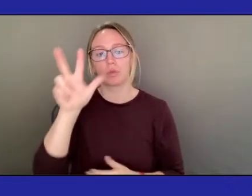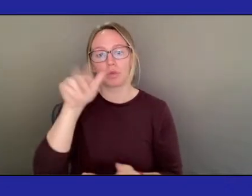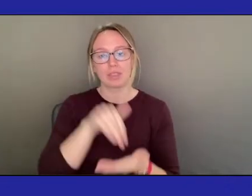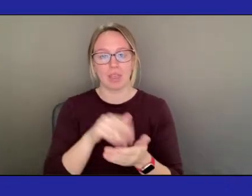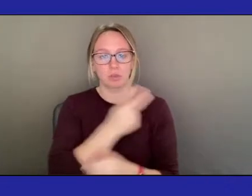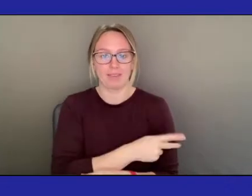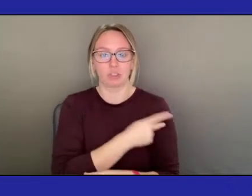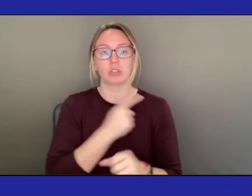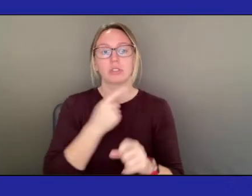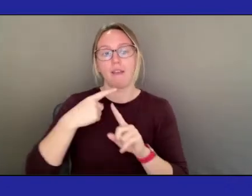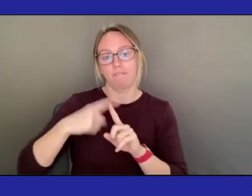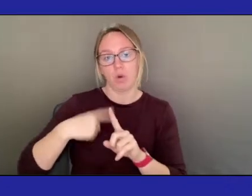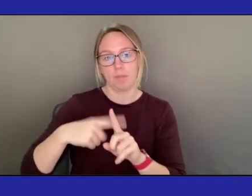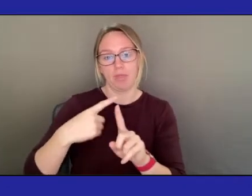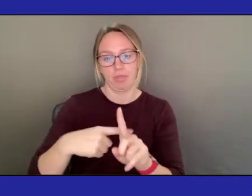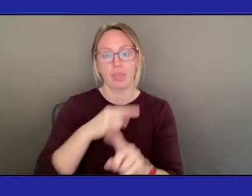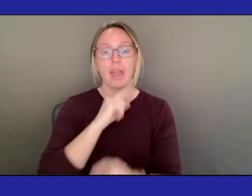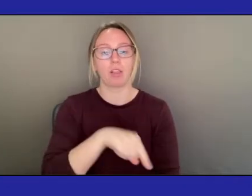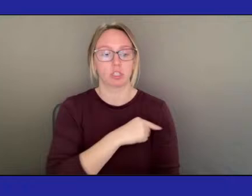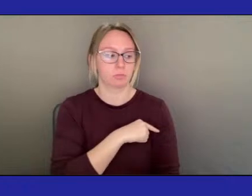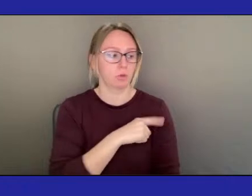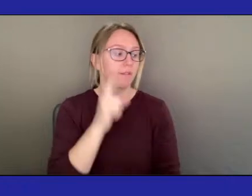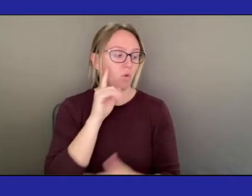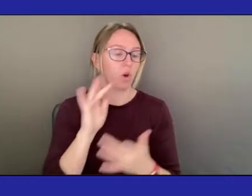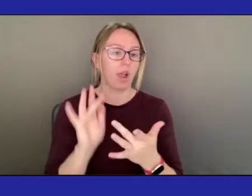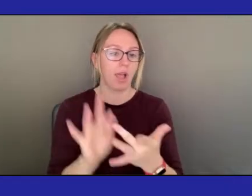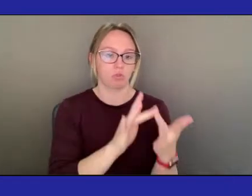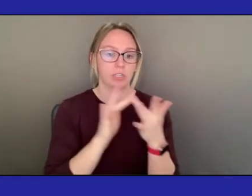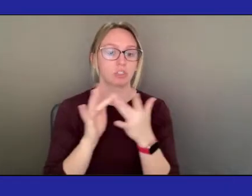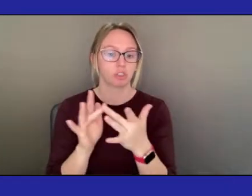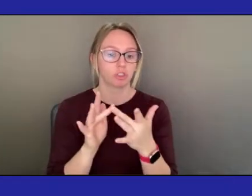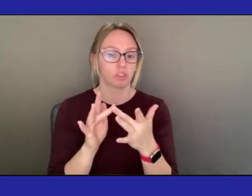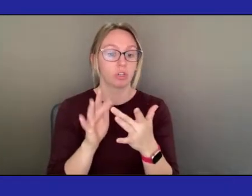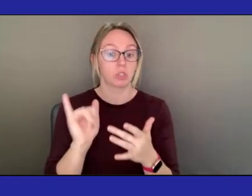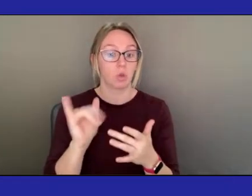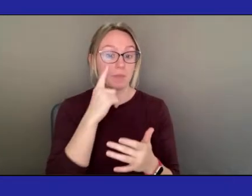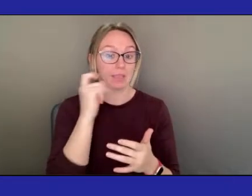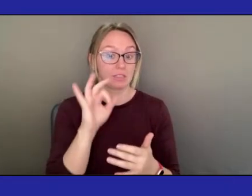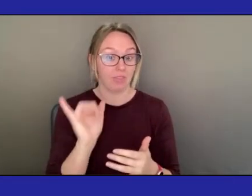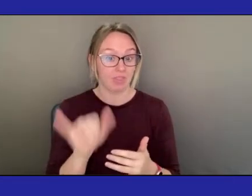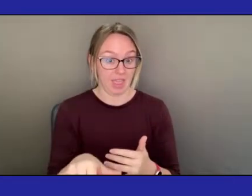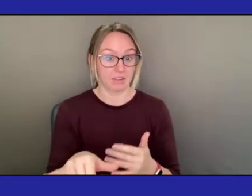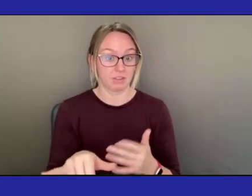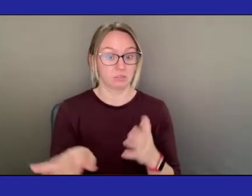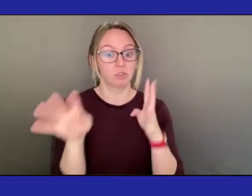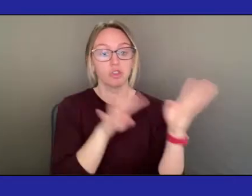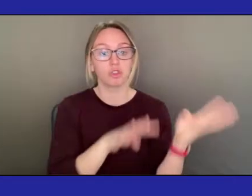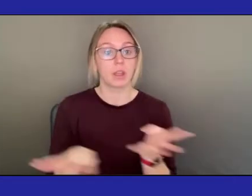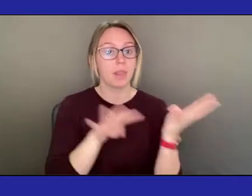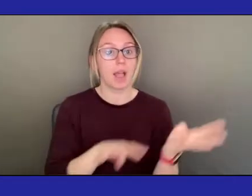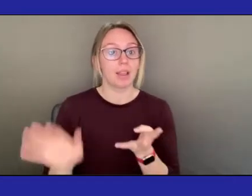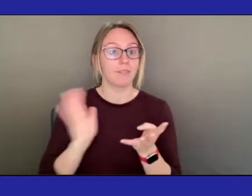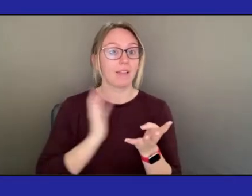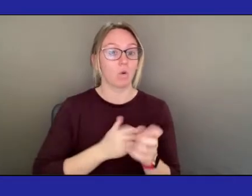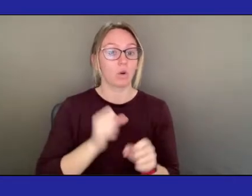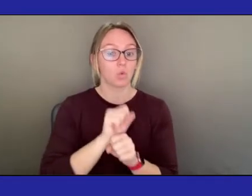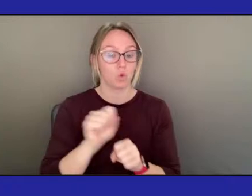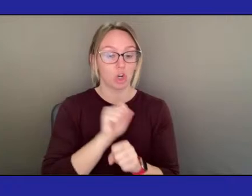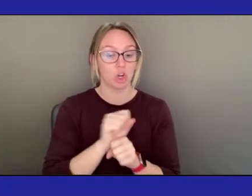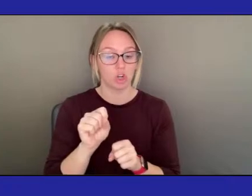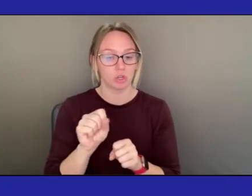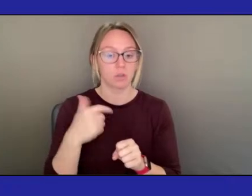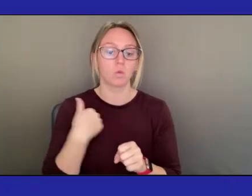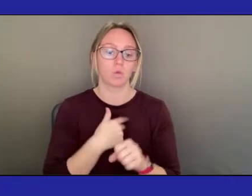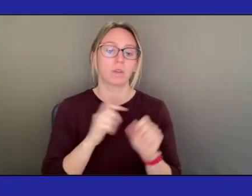month that are eligible for outreach. And so due to some of this streamlining of our workflows, we've been able to